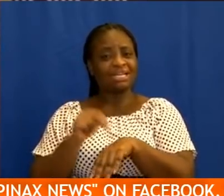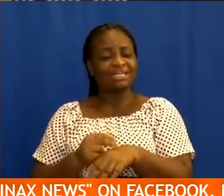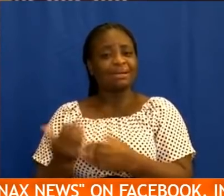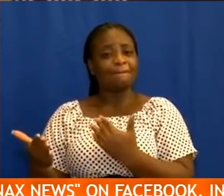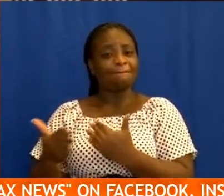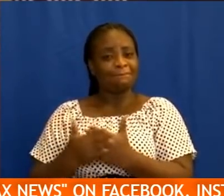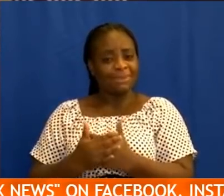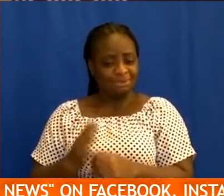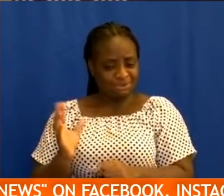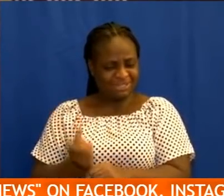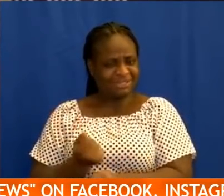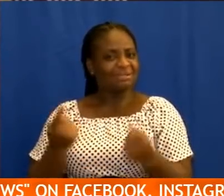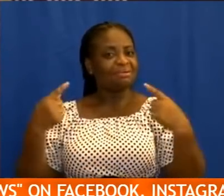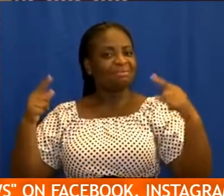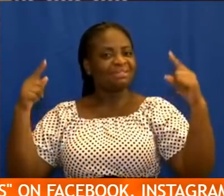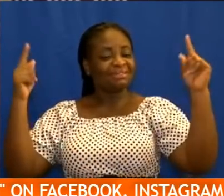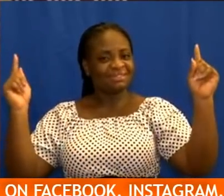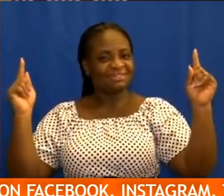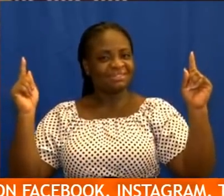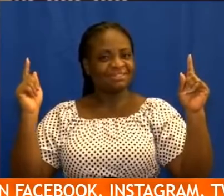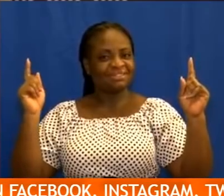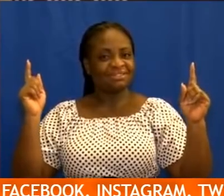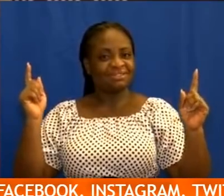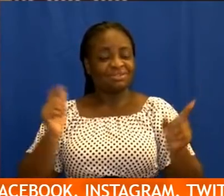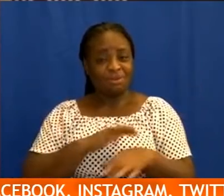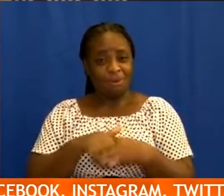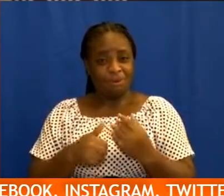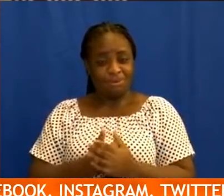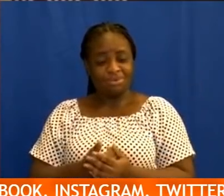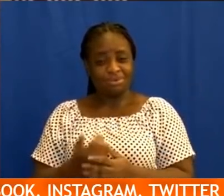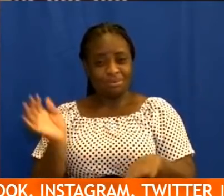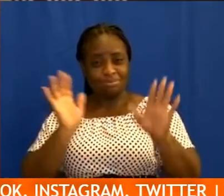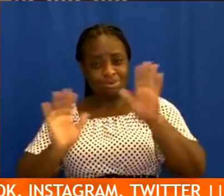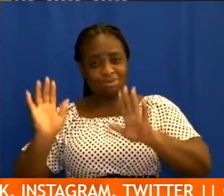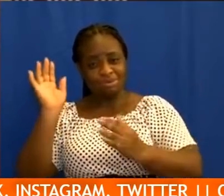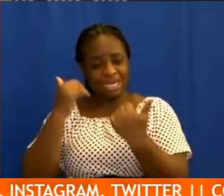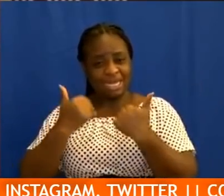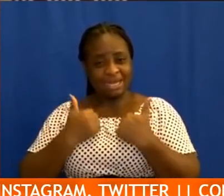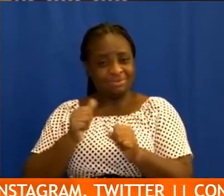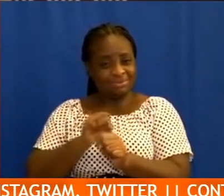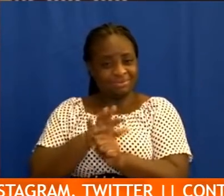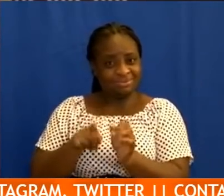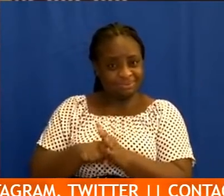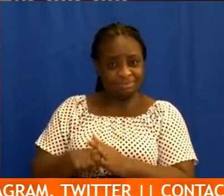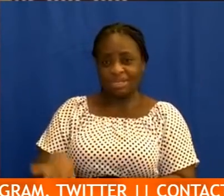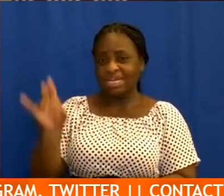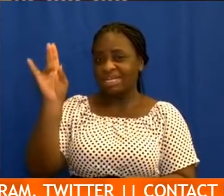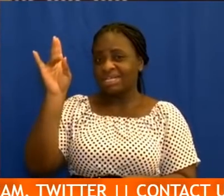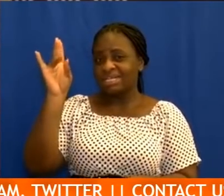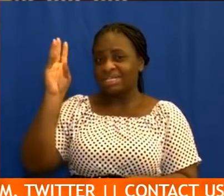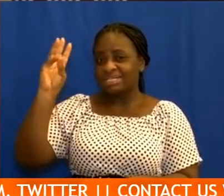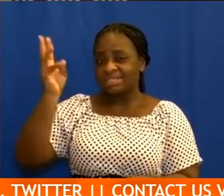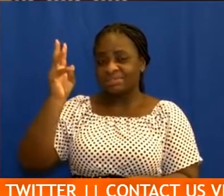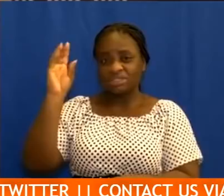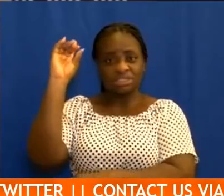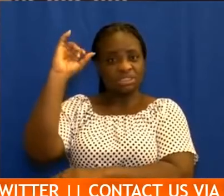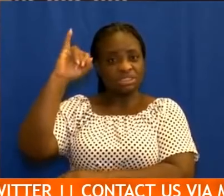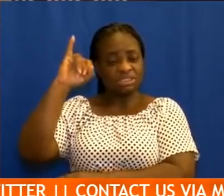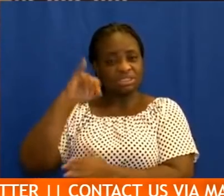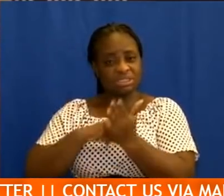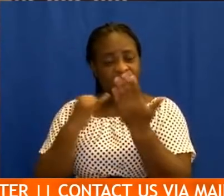and prosperity following the ravages of the pandemic. On 7 January, as I said,